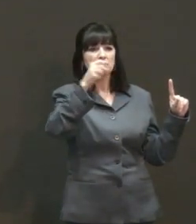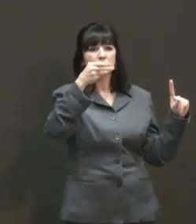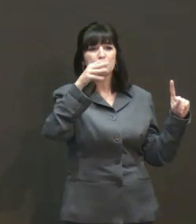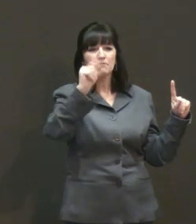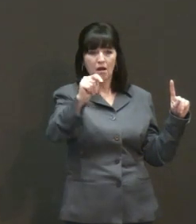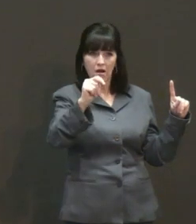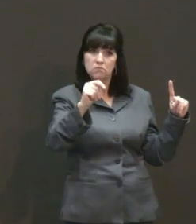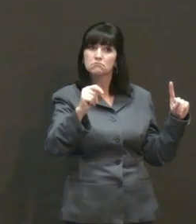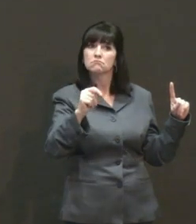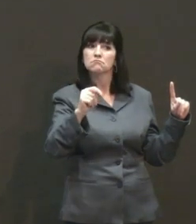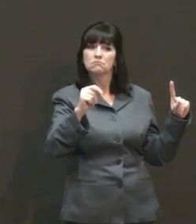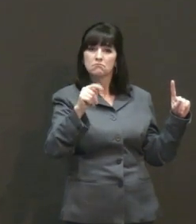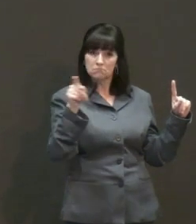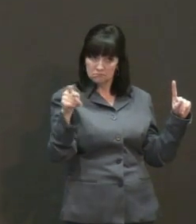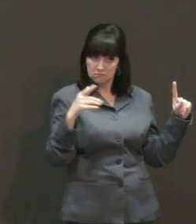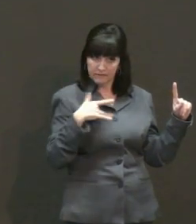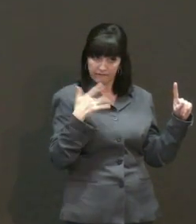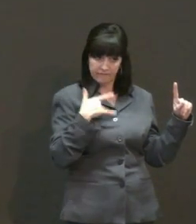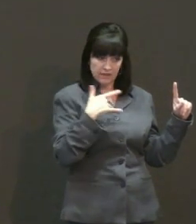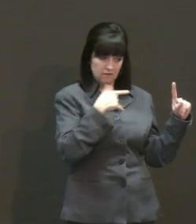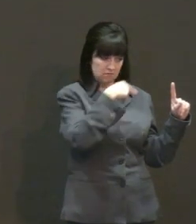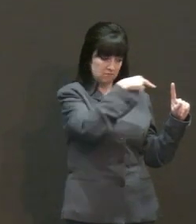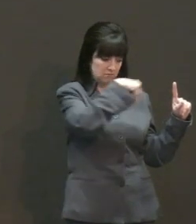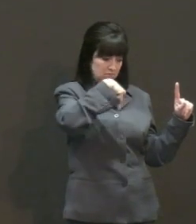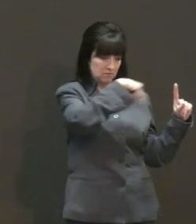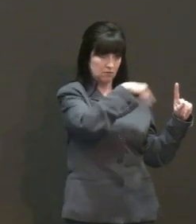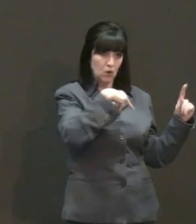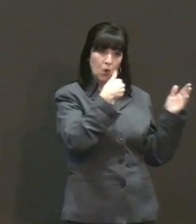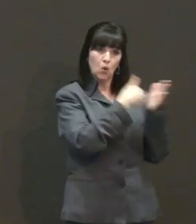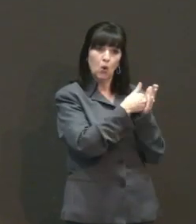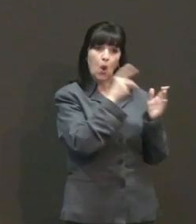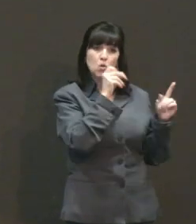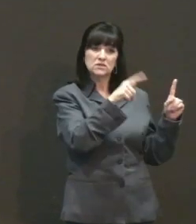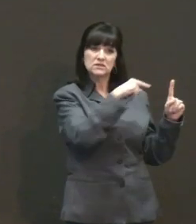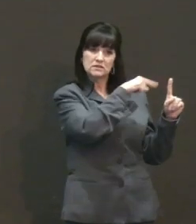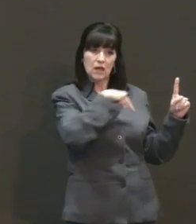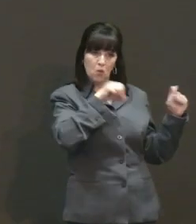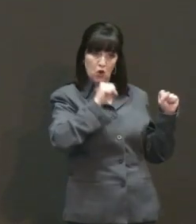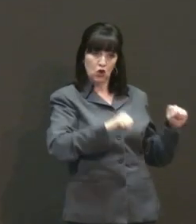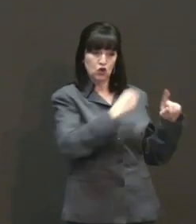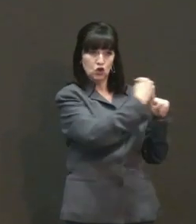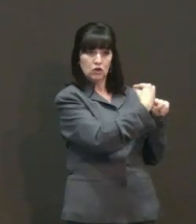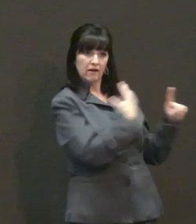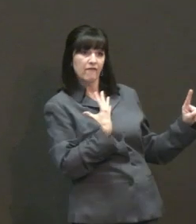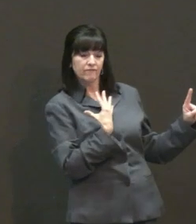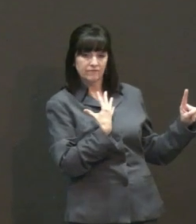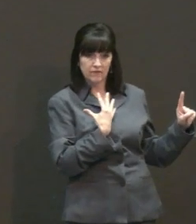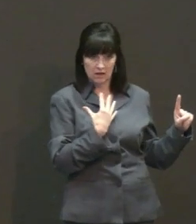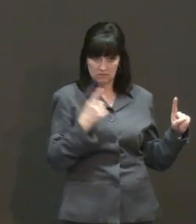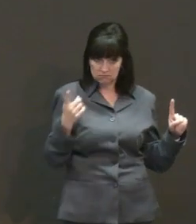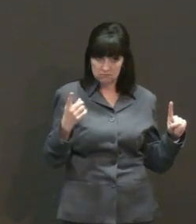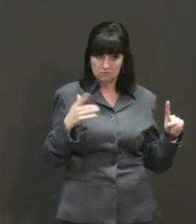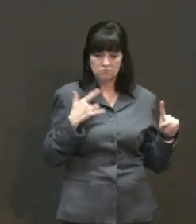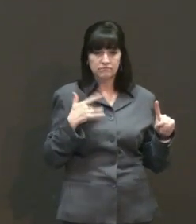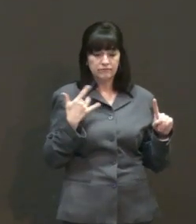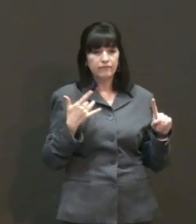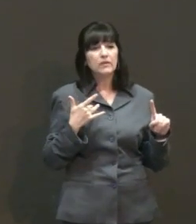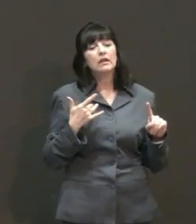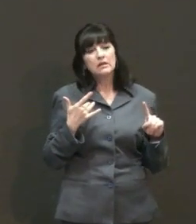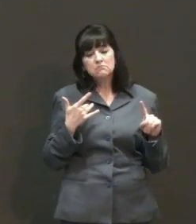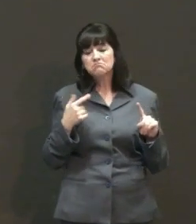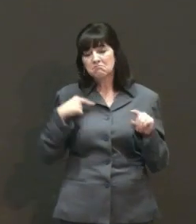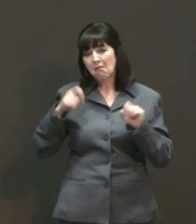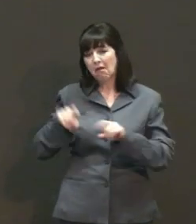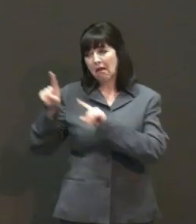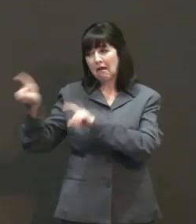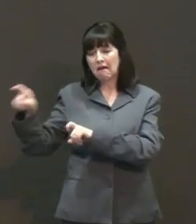if Dr. Rattay or AJ has a different perspective on this, but as we look at what's happening